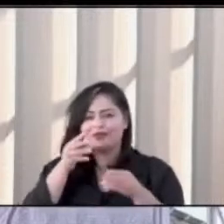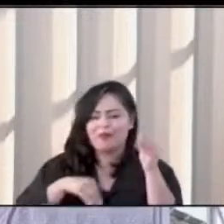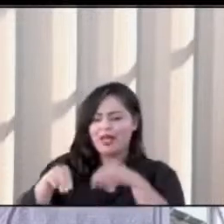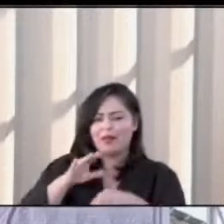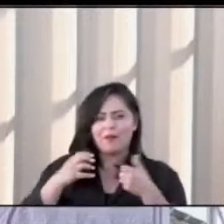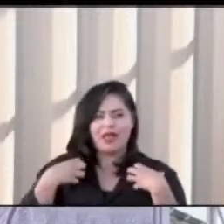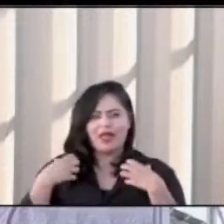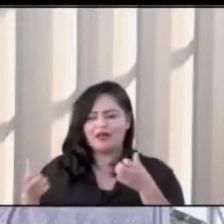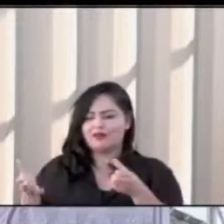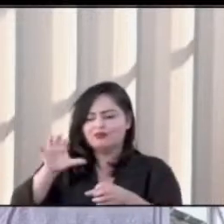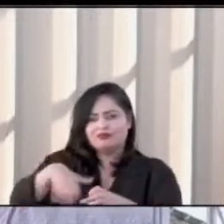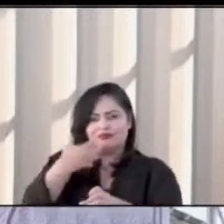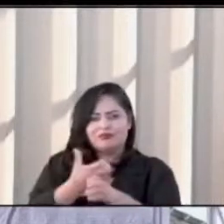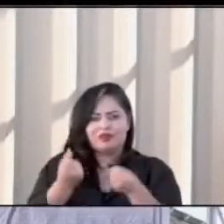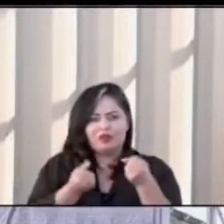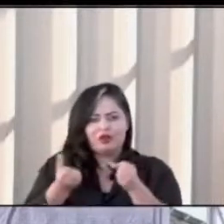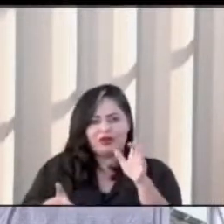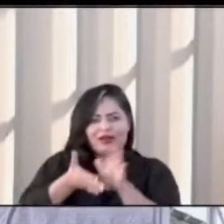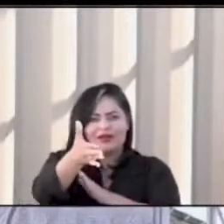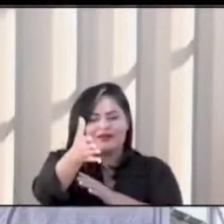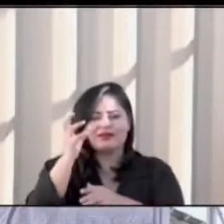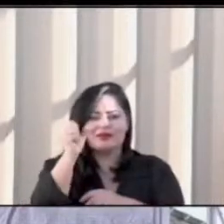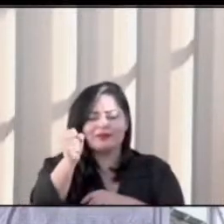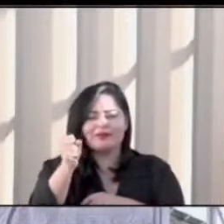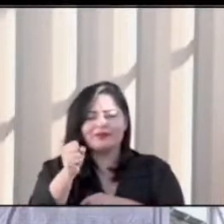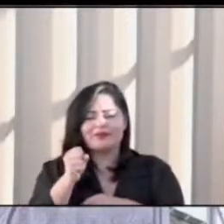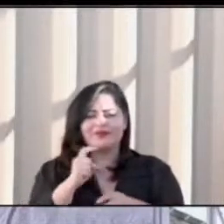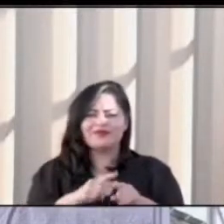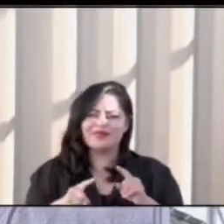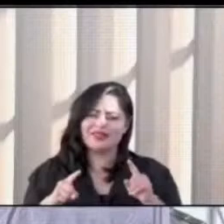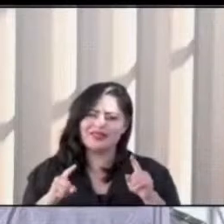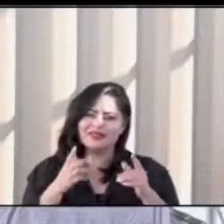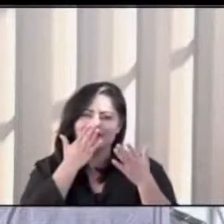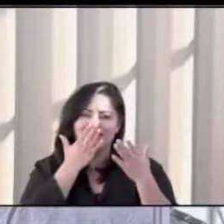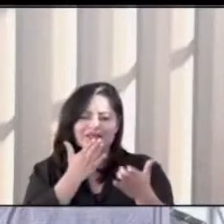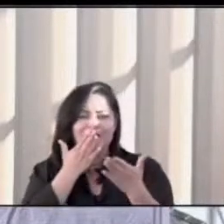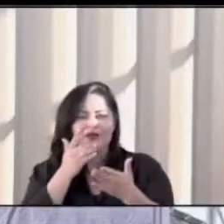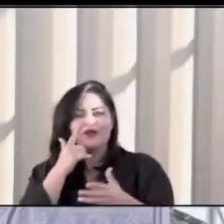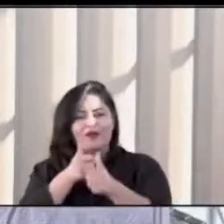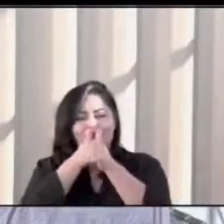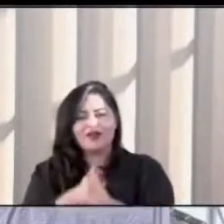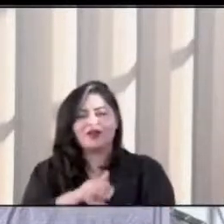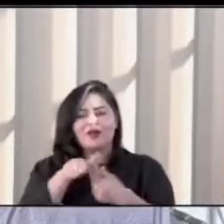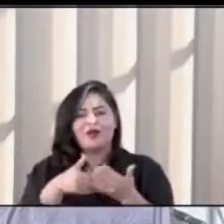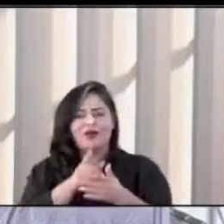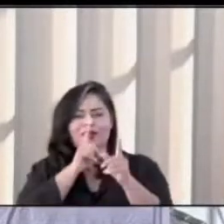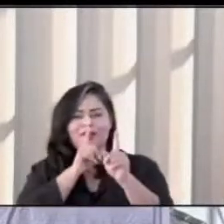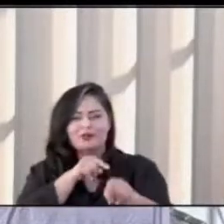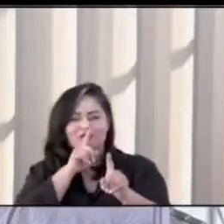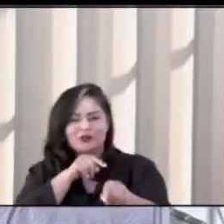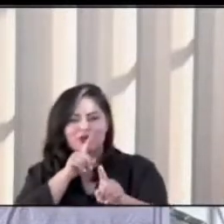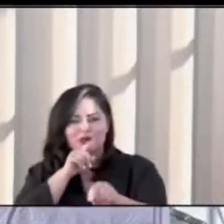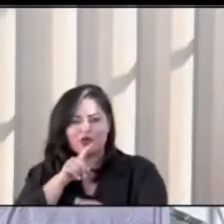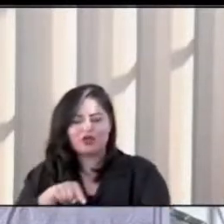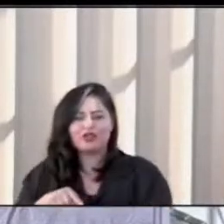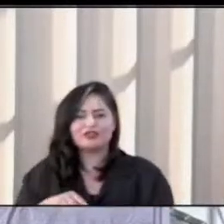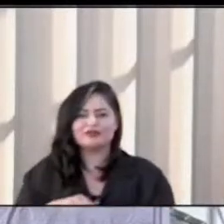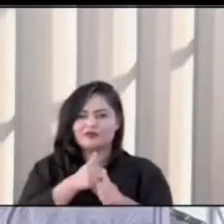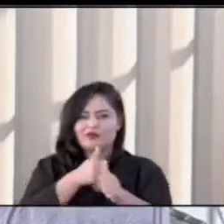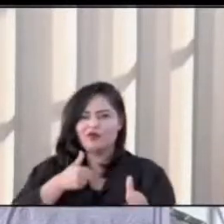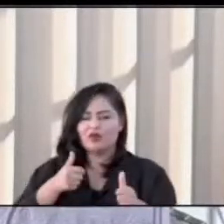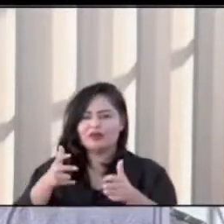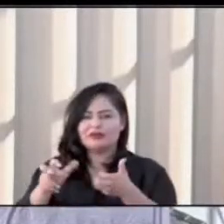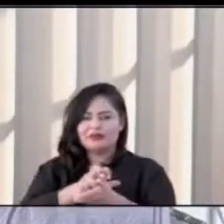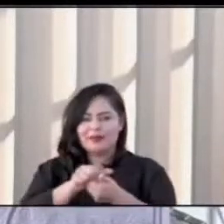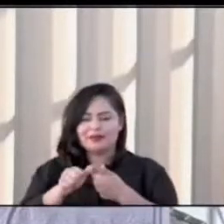your bags and leave, but I just want to thank everybody who followed those evacuation orders and got out of harm's way. And I